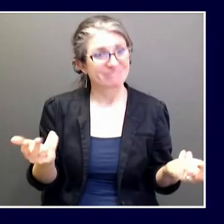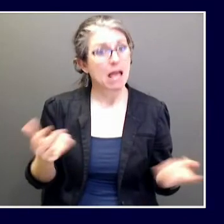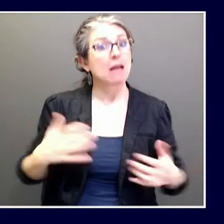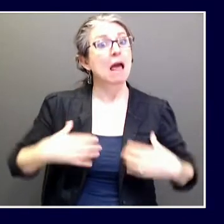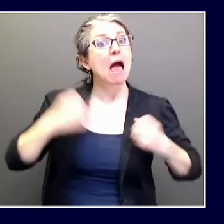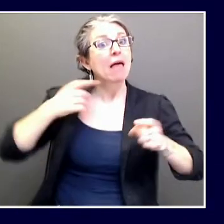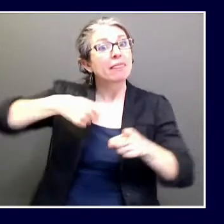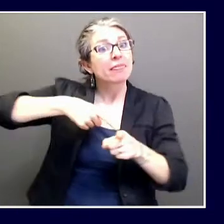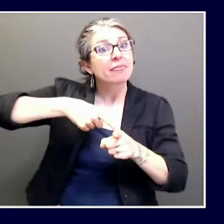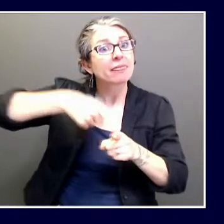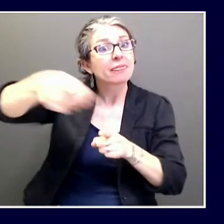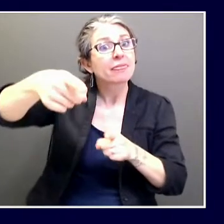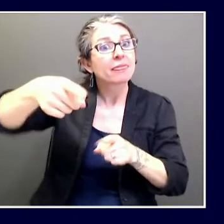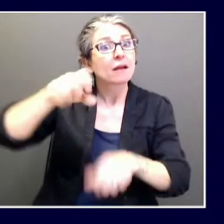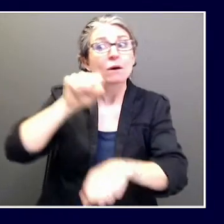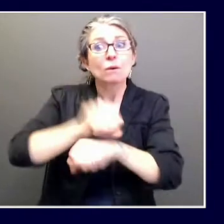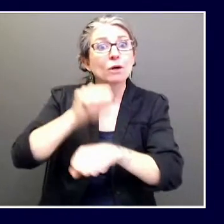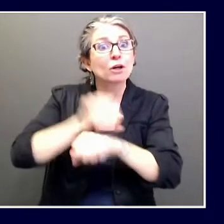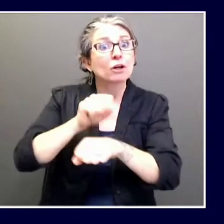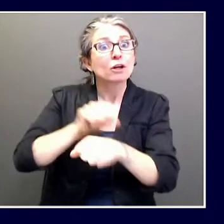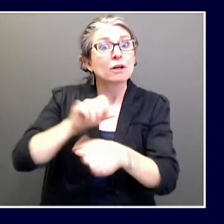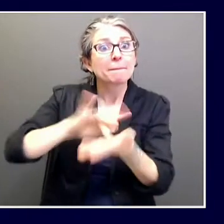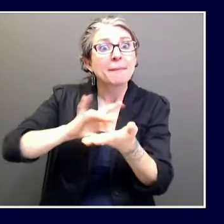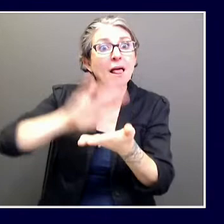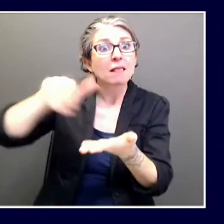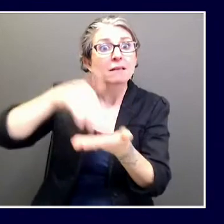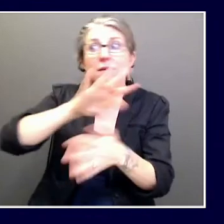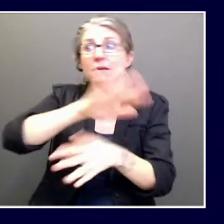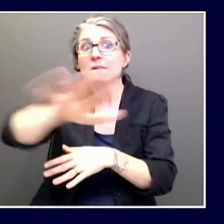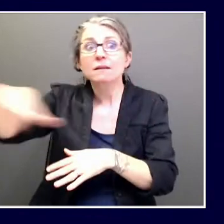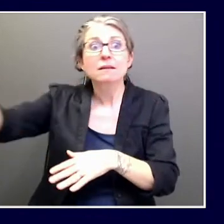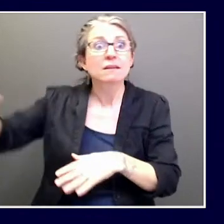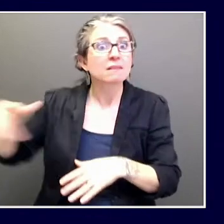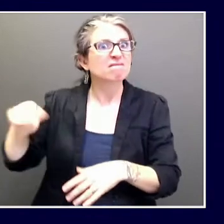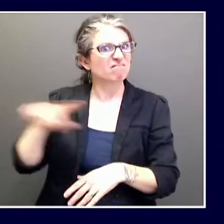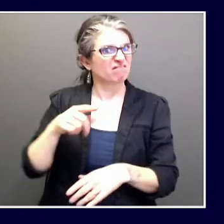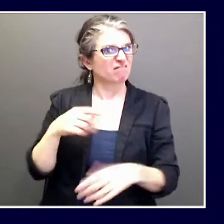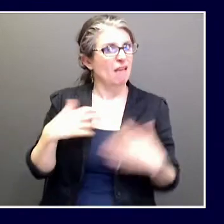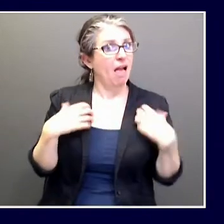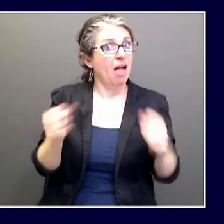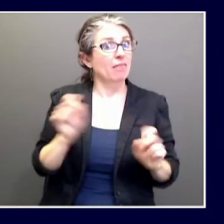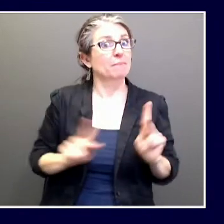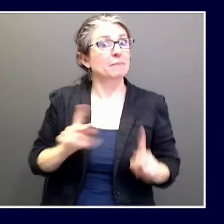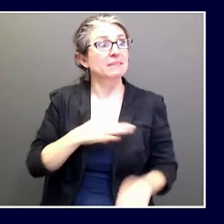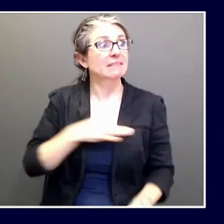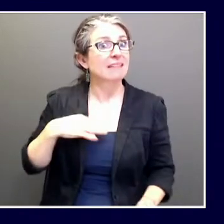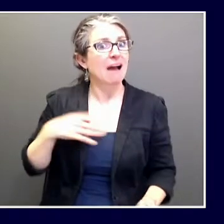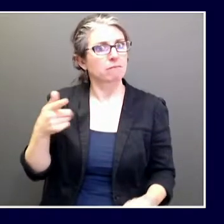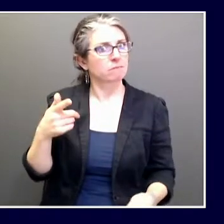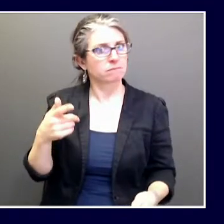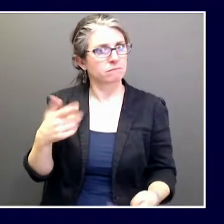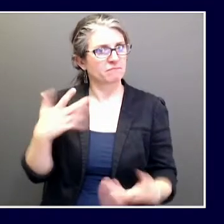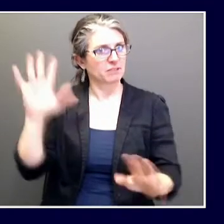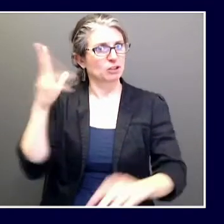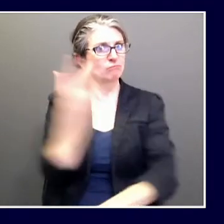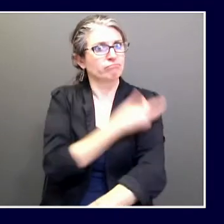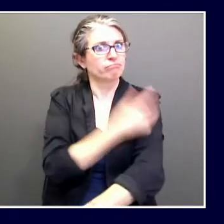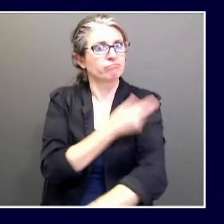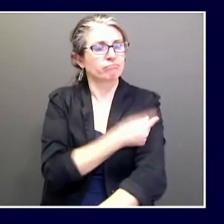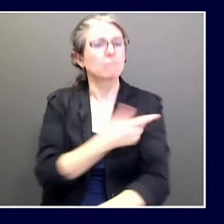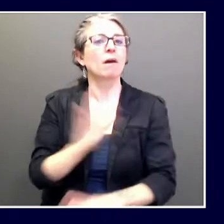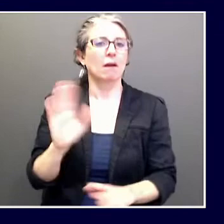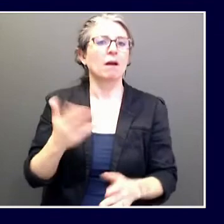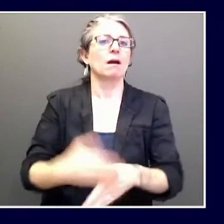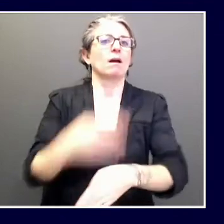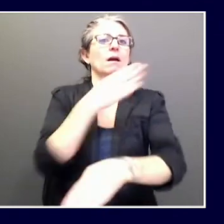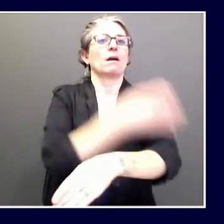one another, pretty clear before and after picture. Pre-vaccines, pre-boosters, pre-healthcare worker vaccinations. It just shows